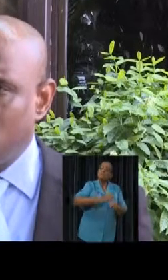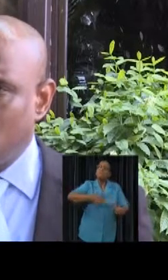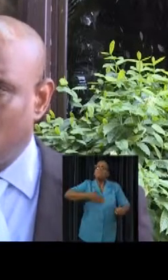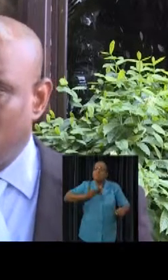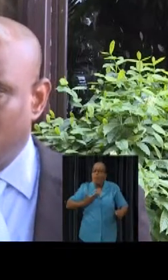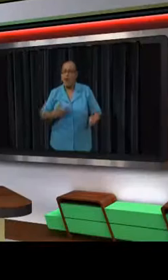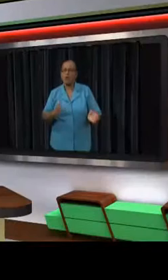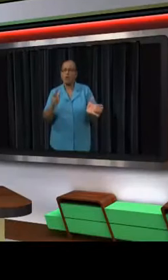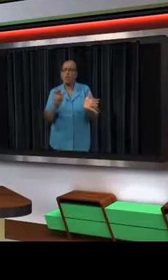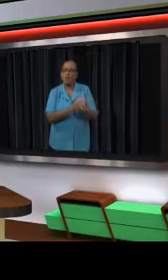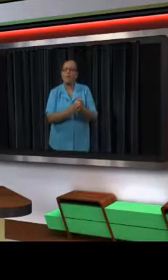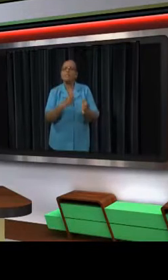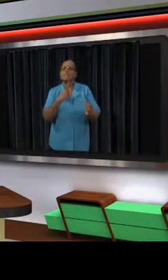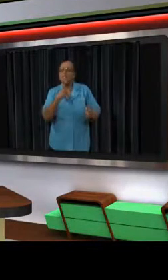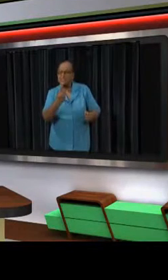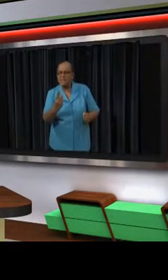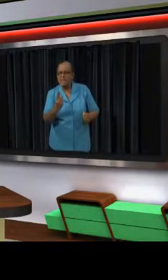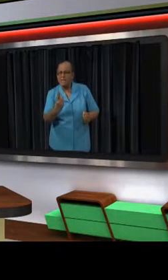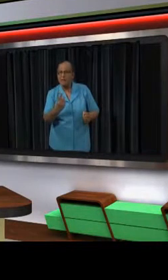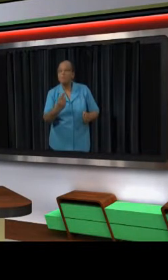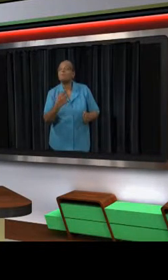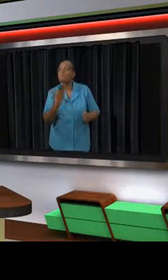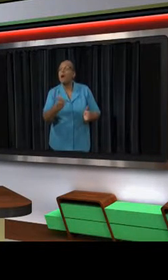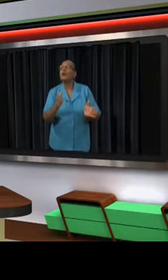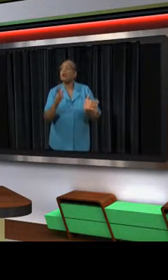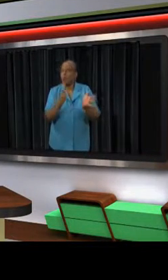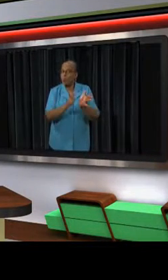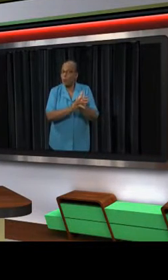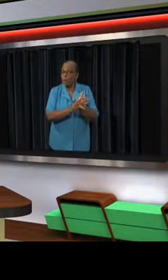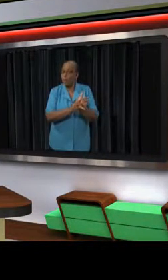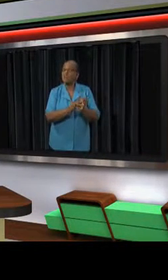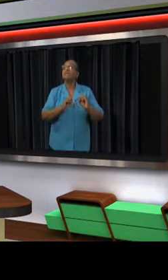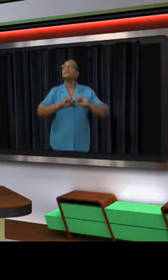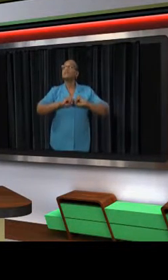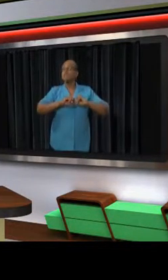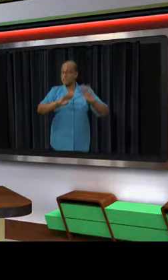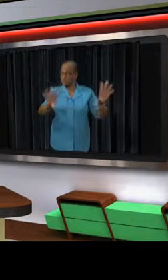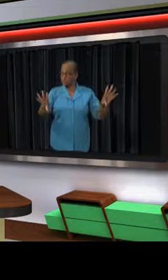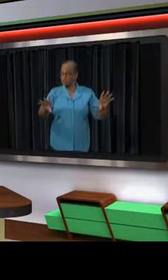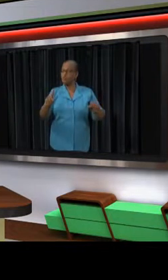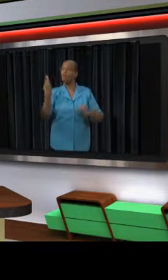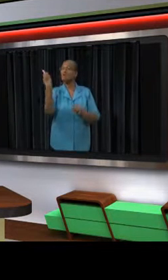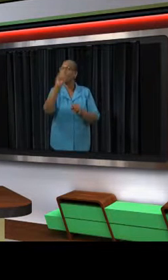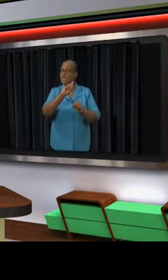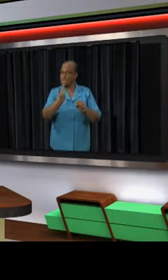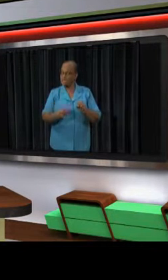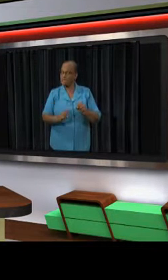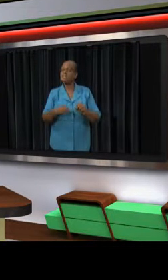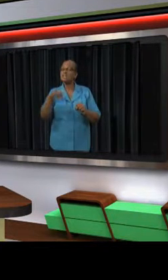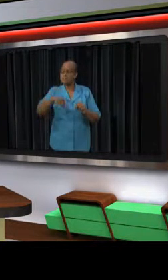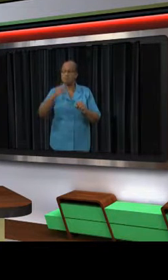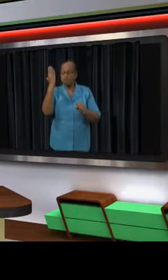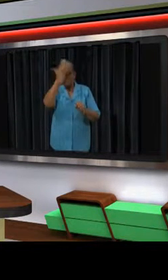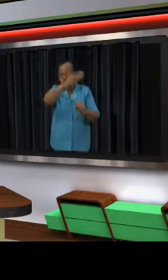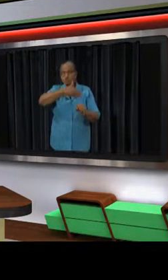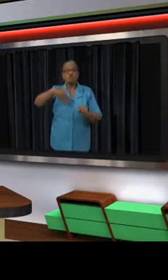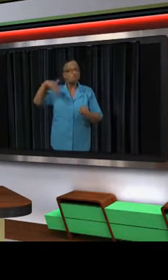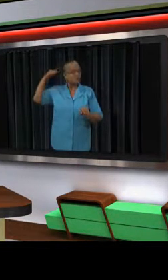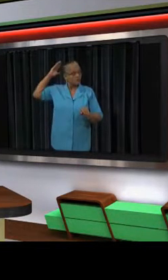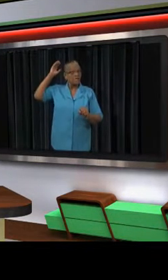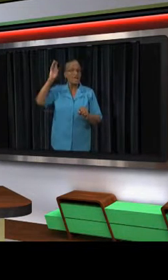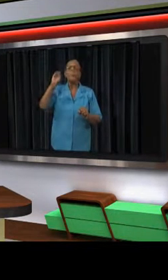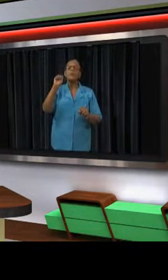energy law also prescribes that the energy company, EBS, will remain the sole